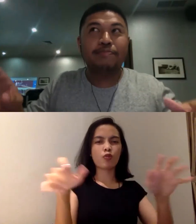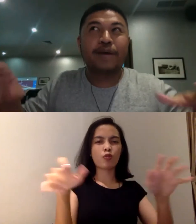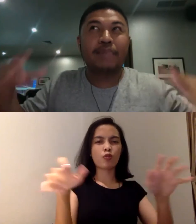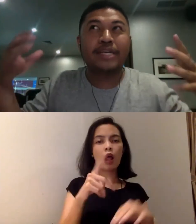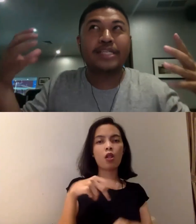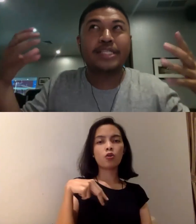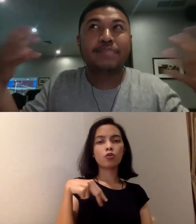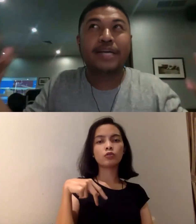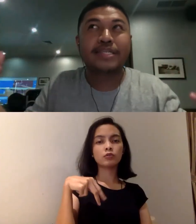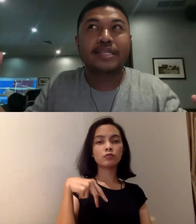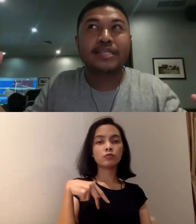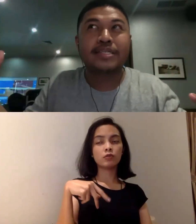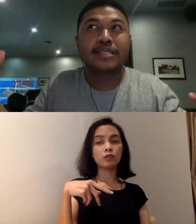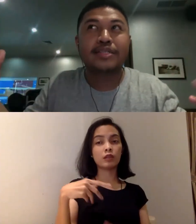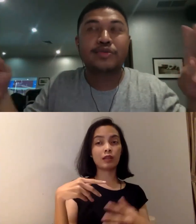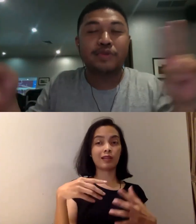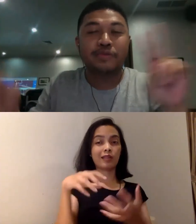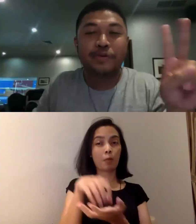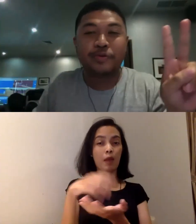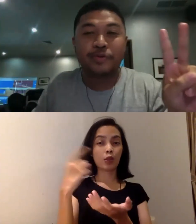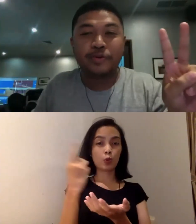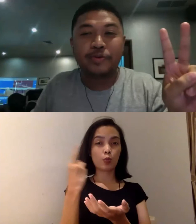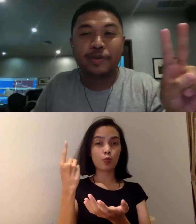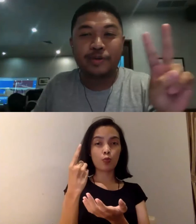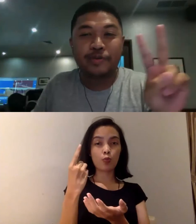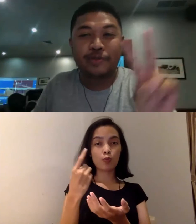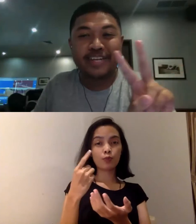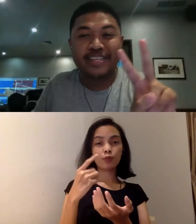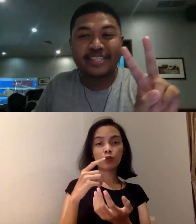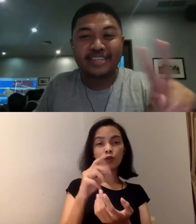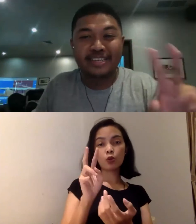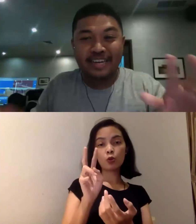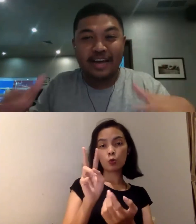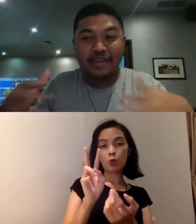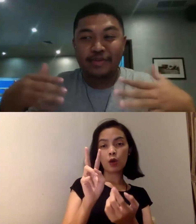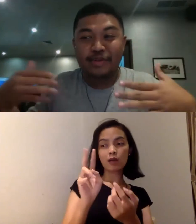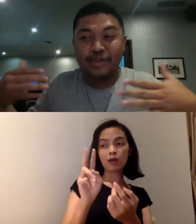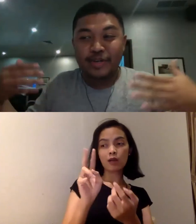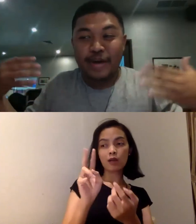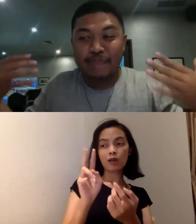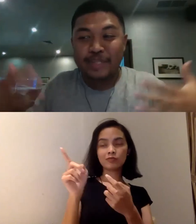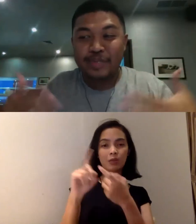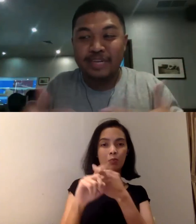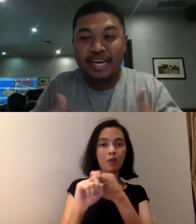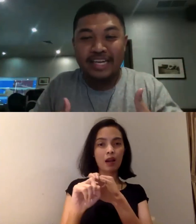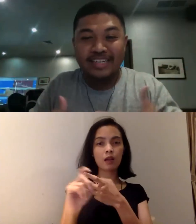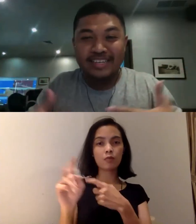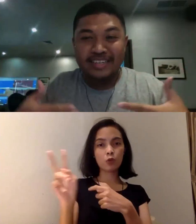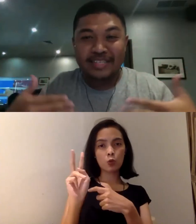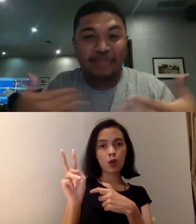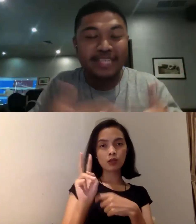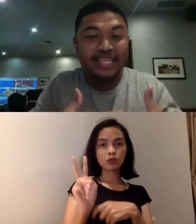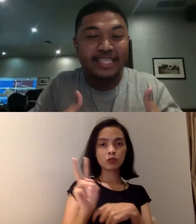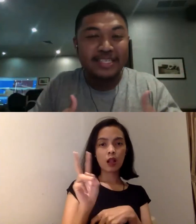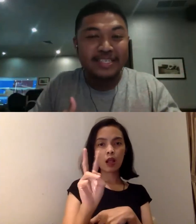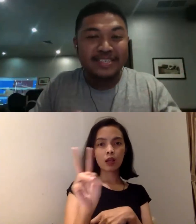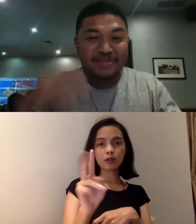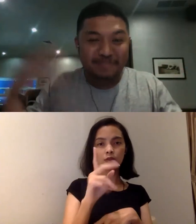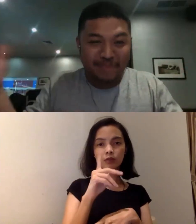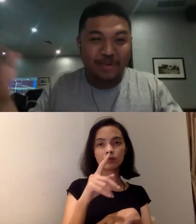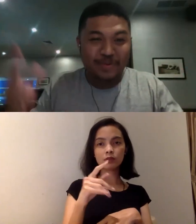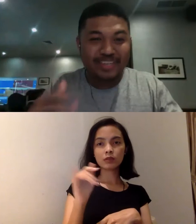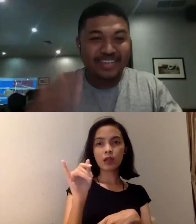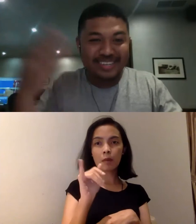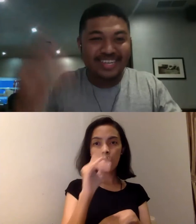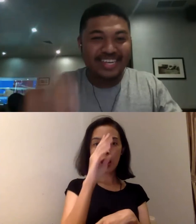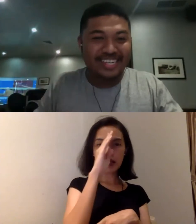a public spaces, just two of you with your friends, and you happen to be like same sex,